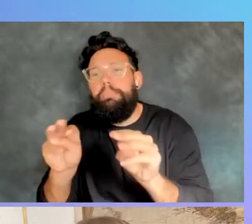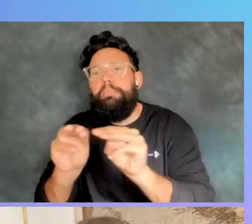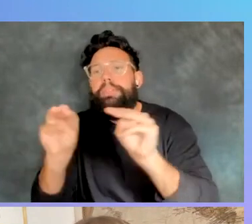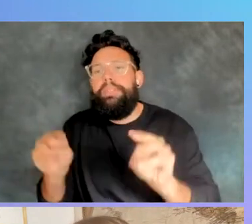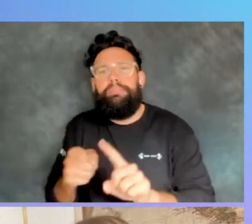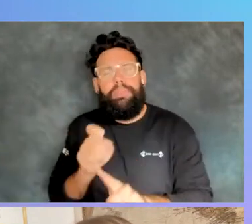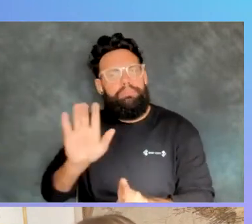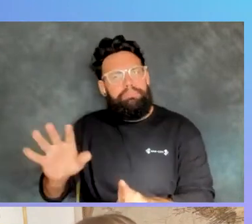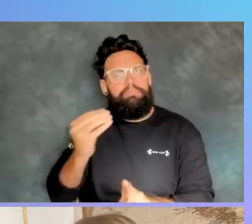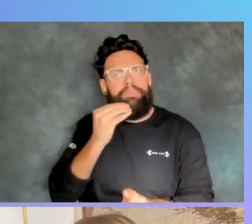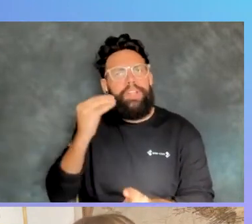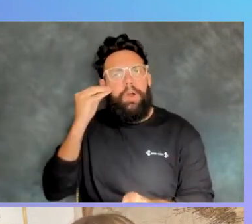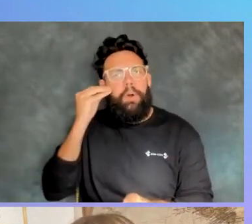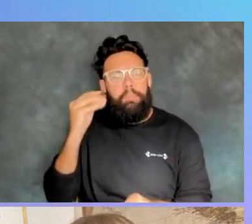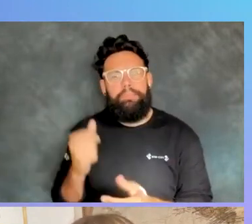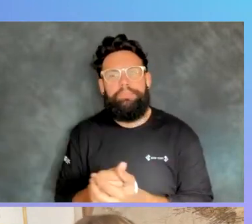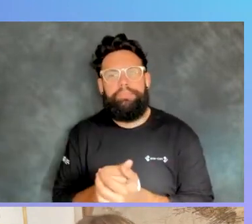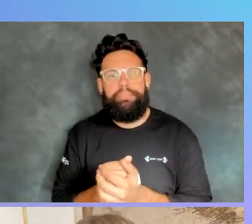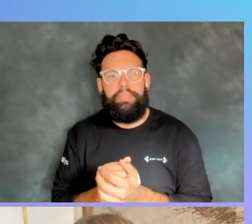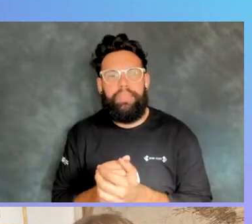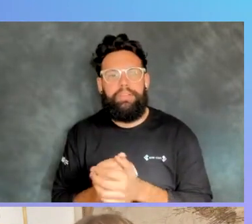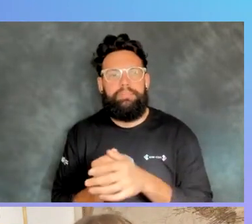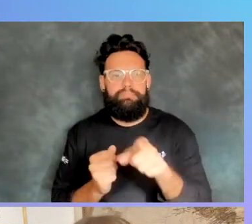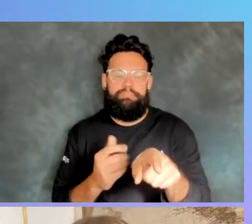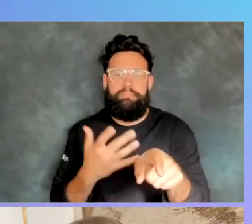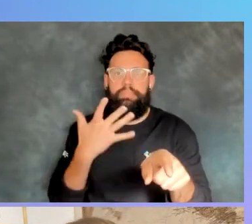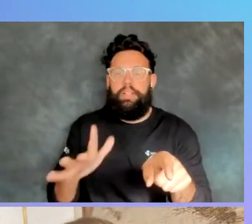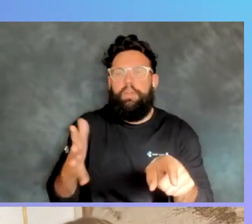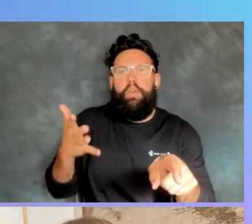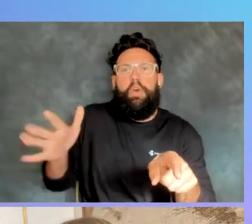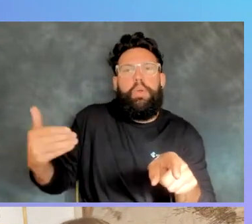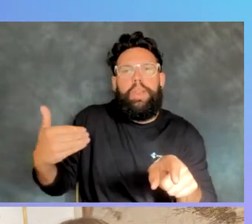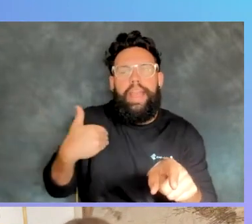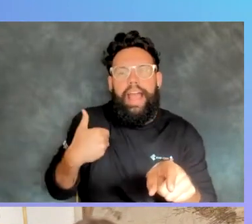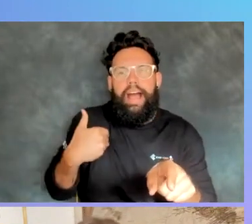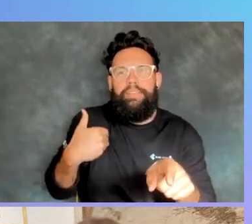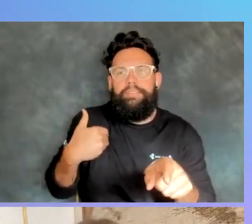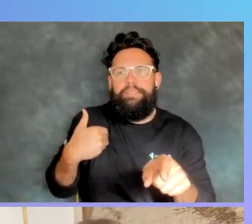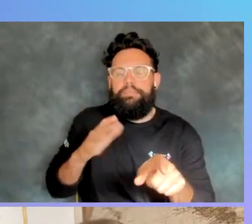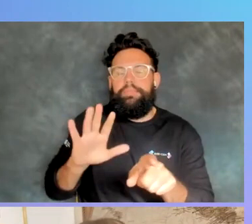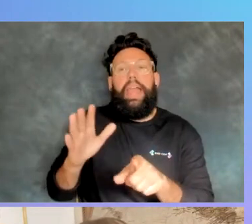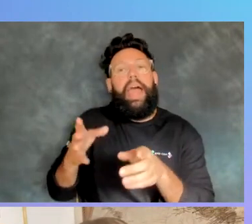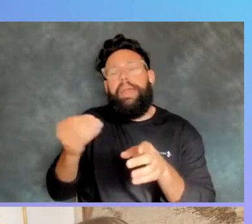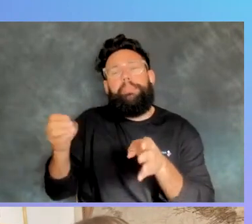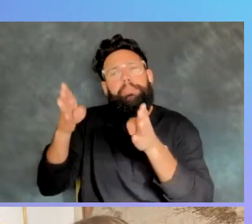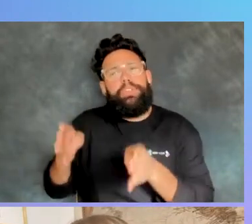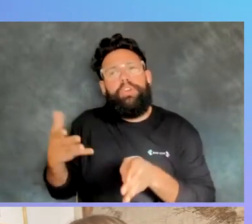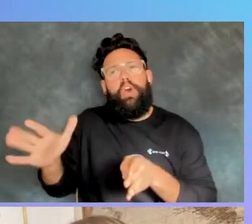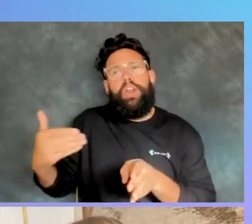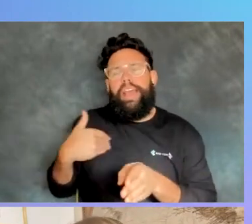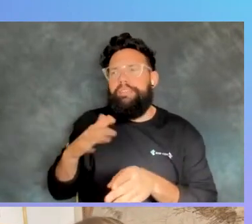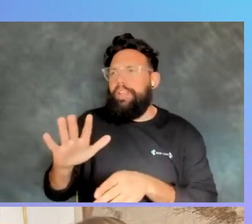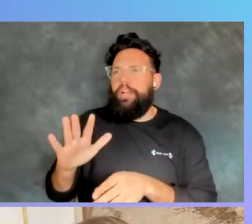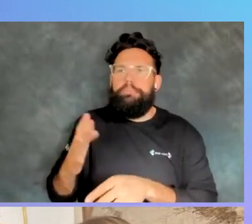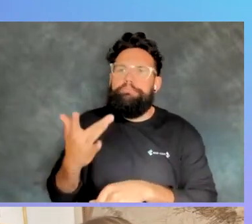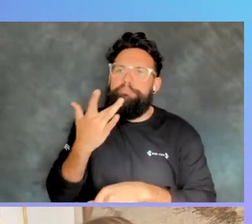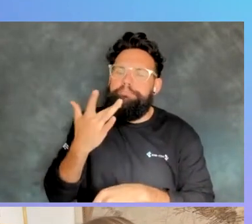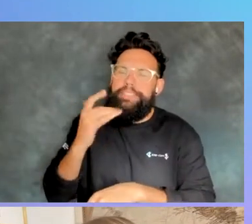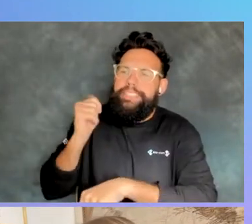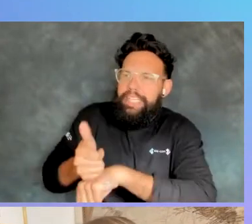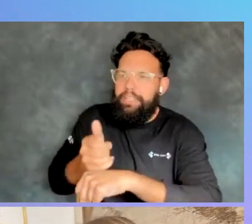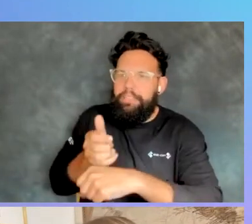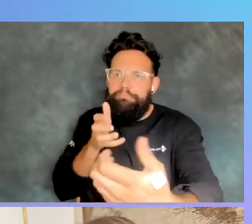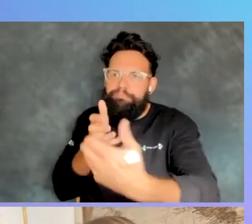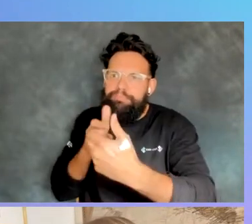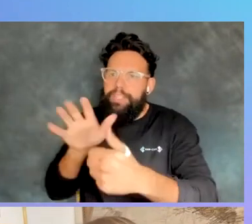is that they already had the accessibility settings of their choice selected on their device, making it more accessible and inclusive.